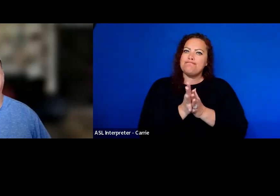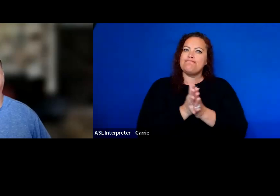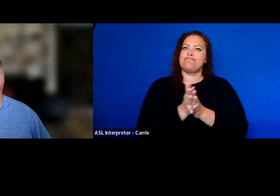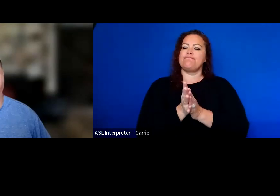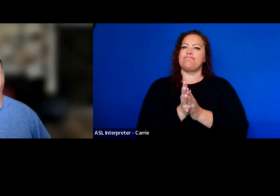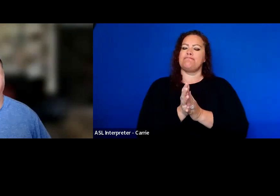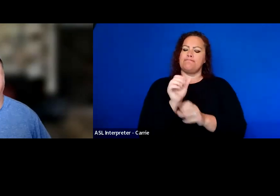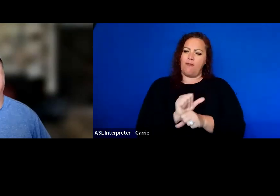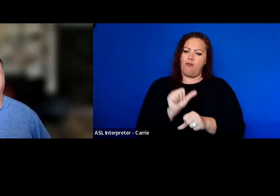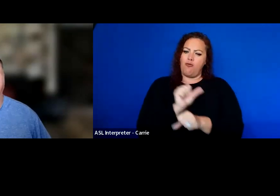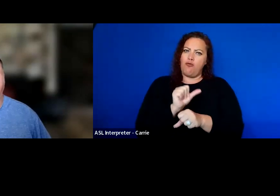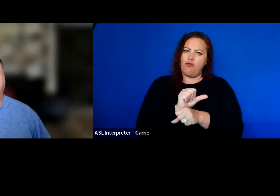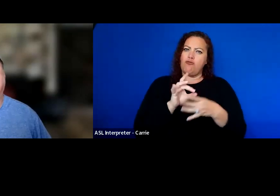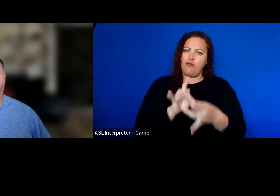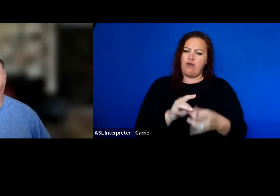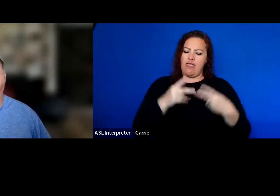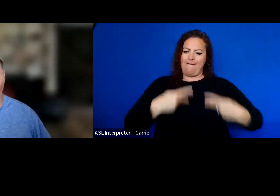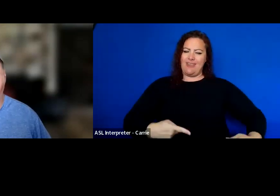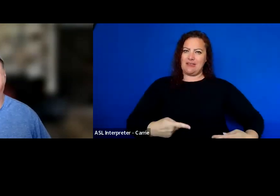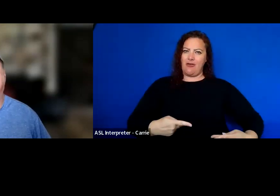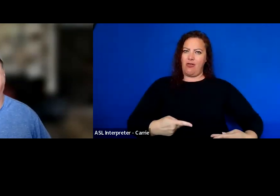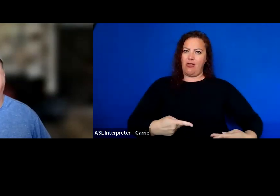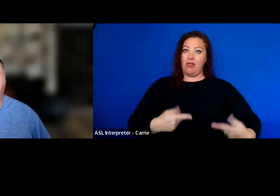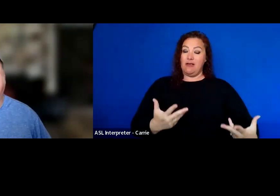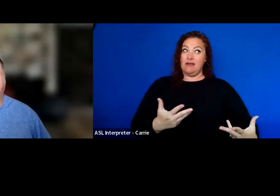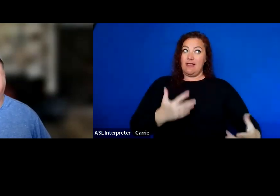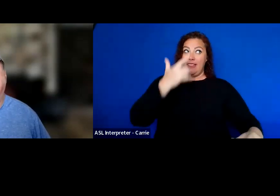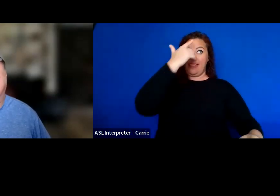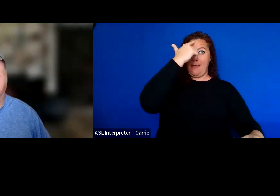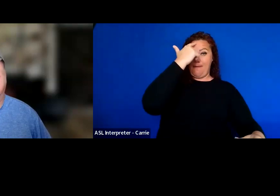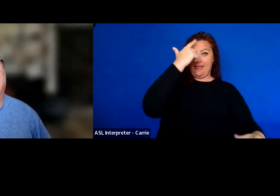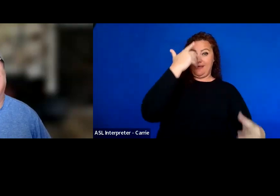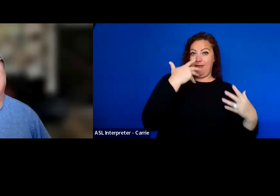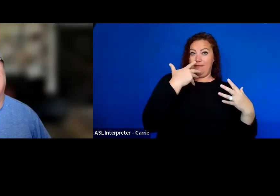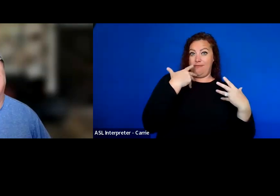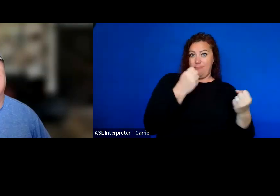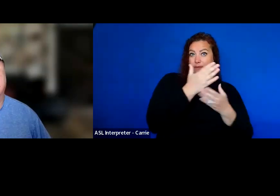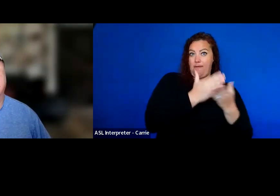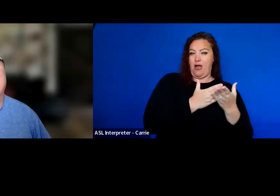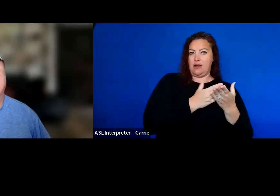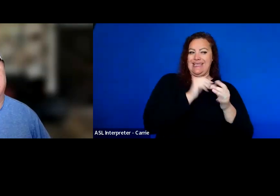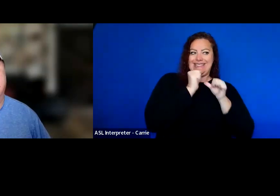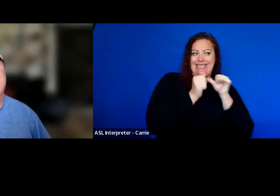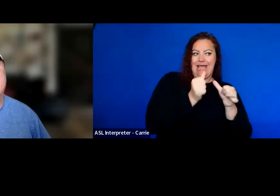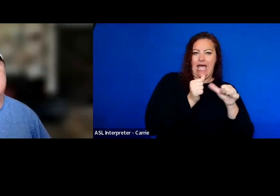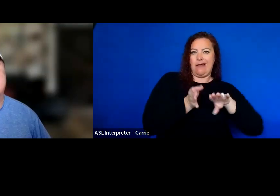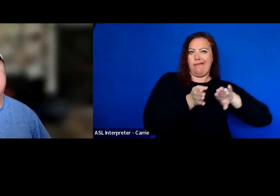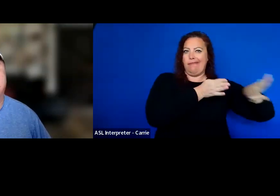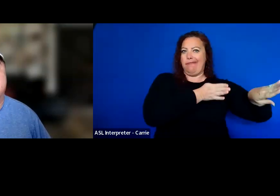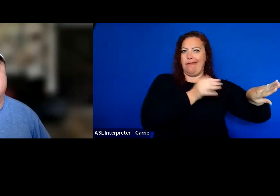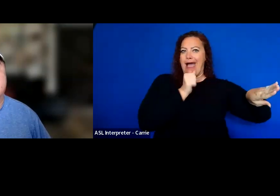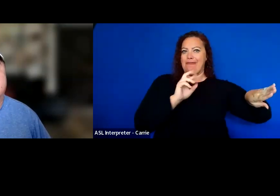the physical rehab part of it. It denied the mental part because I wasn't ready, but it allowed me